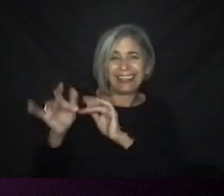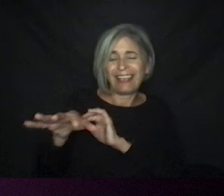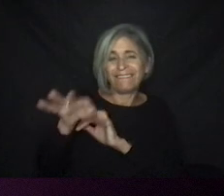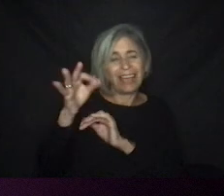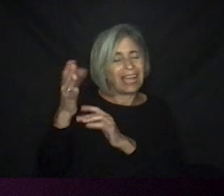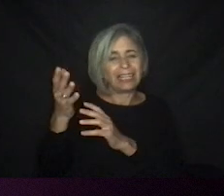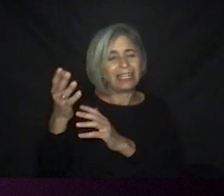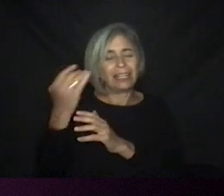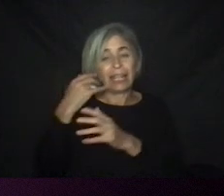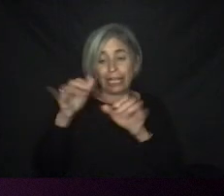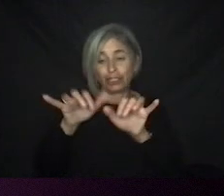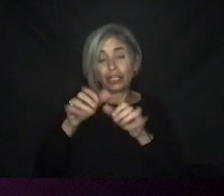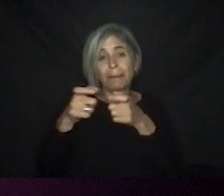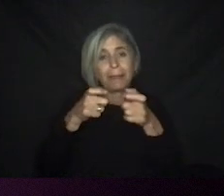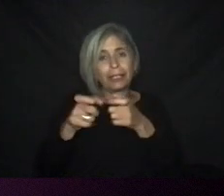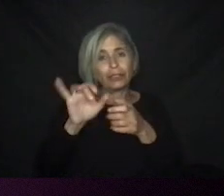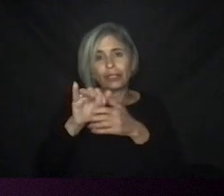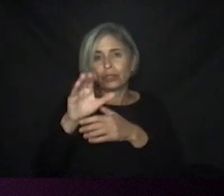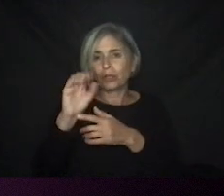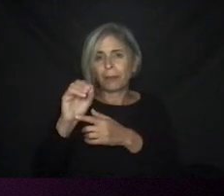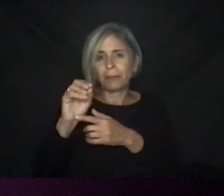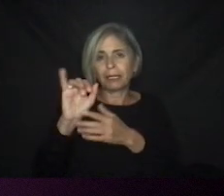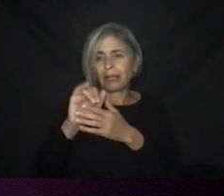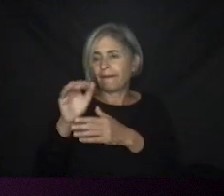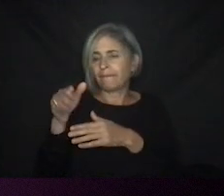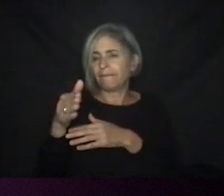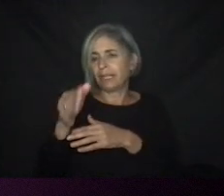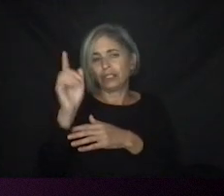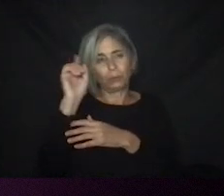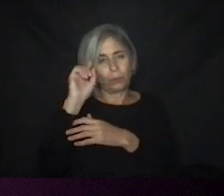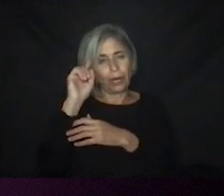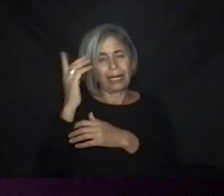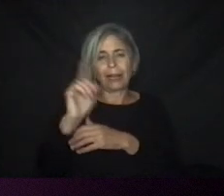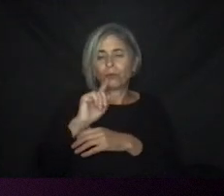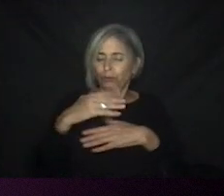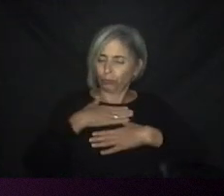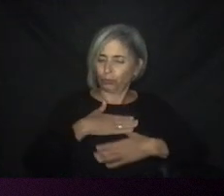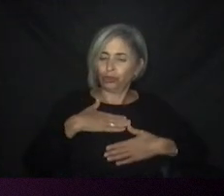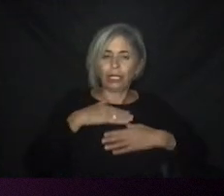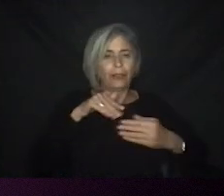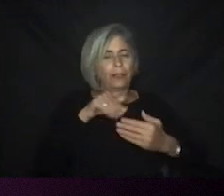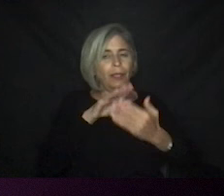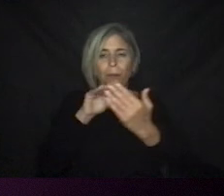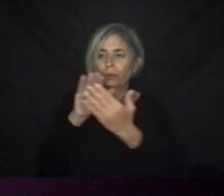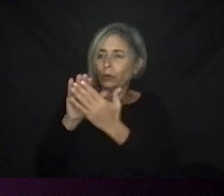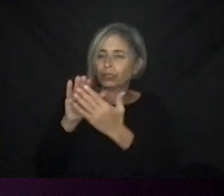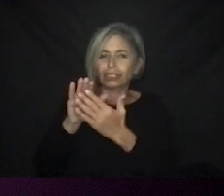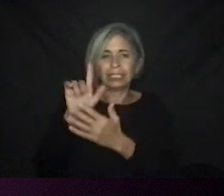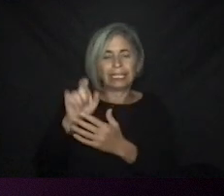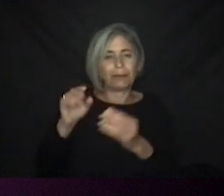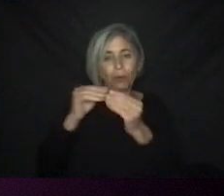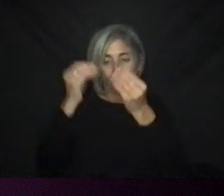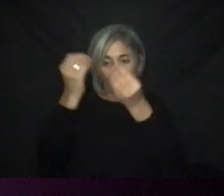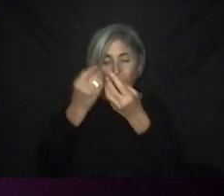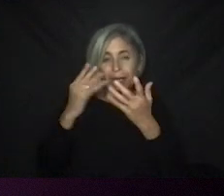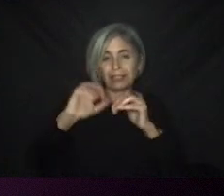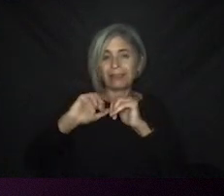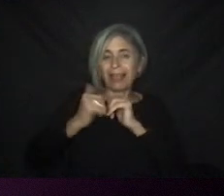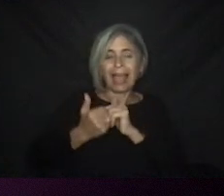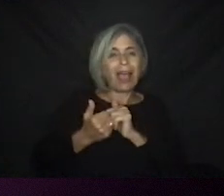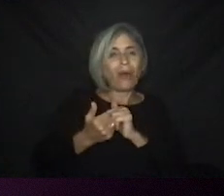out, yeah, there's an engineering manager at this company I'm at FishBrain. I really appreciate his approach. He needed some more information on